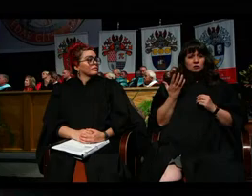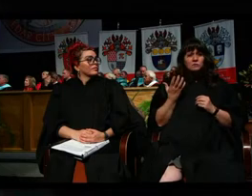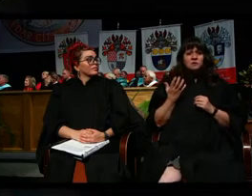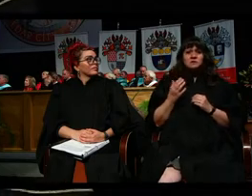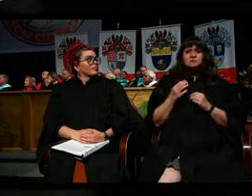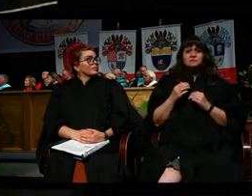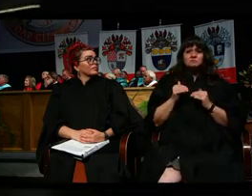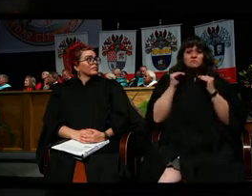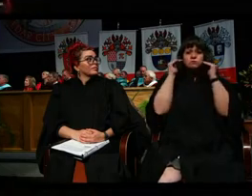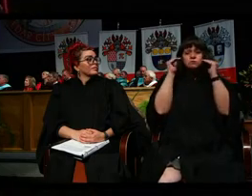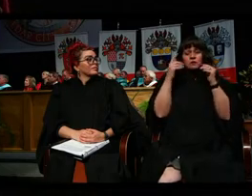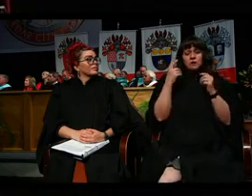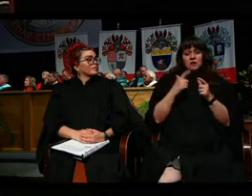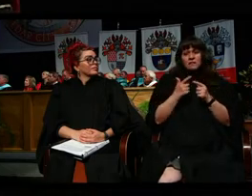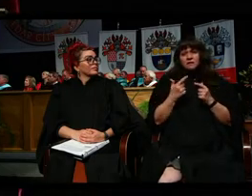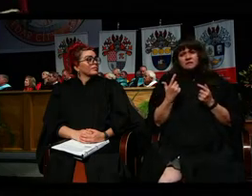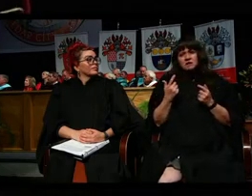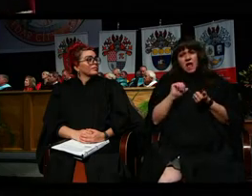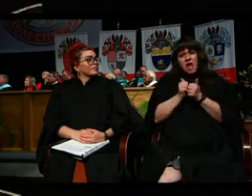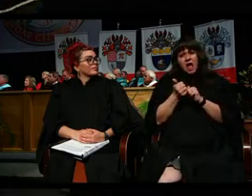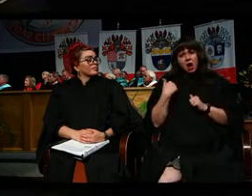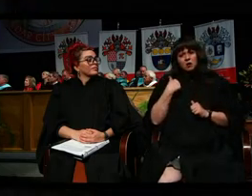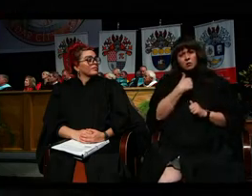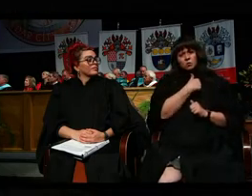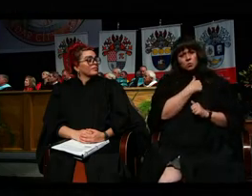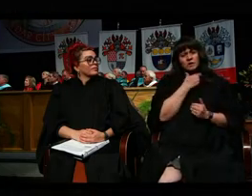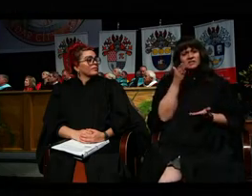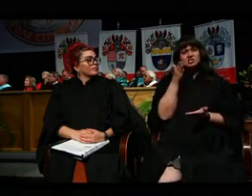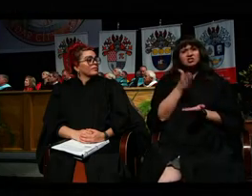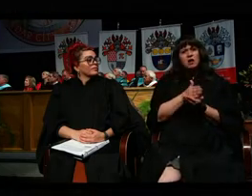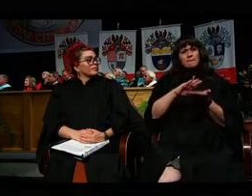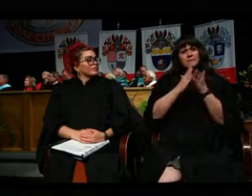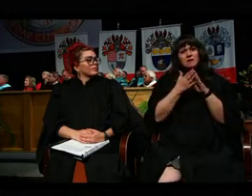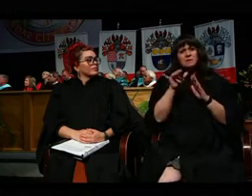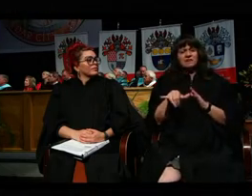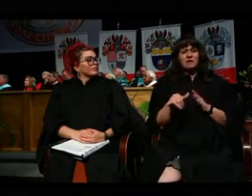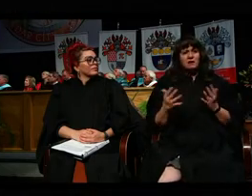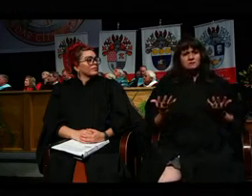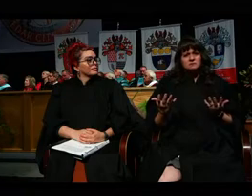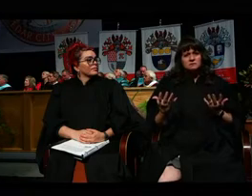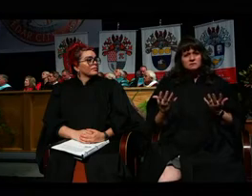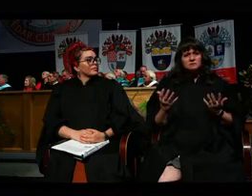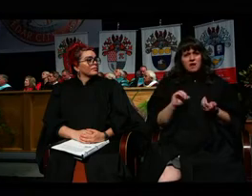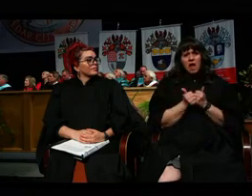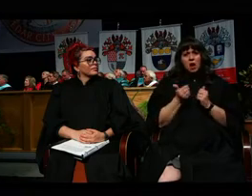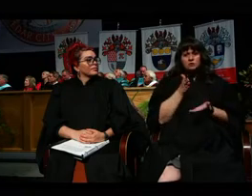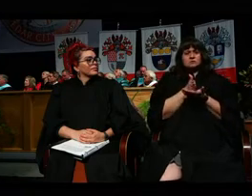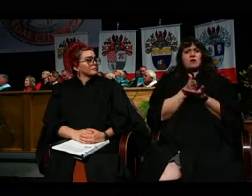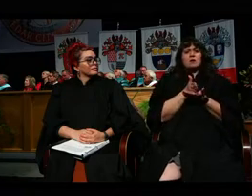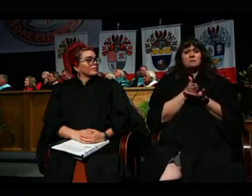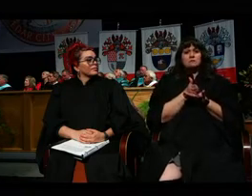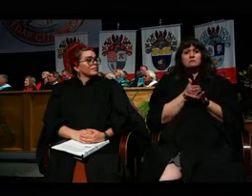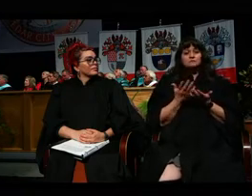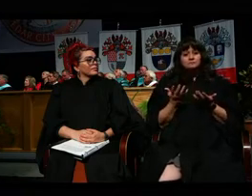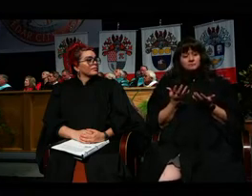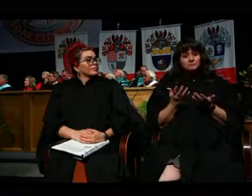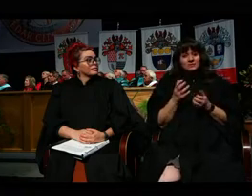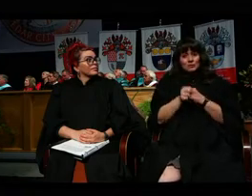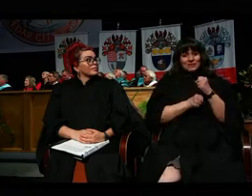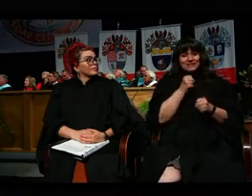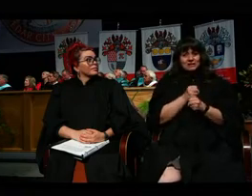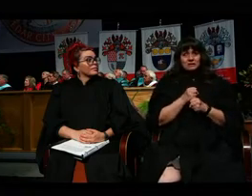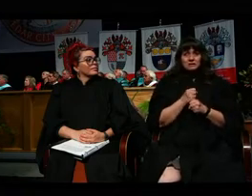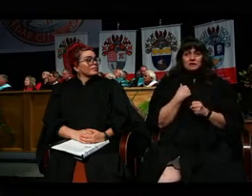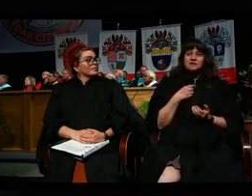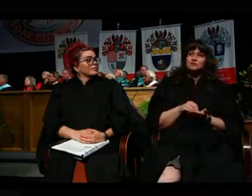And then he said, what happened? How did we stop being that place? Well, in the year, I should write this stuff